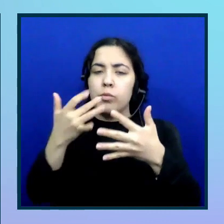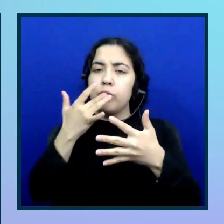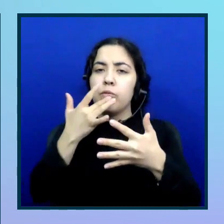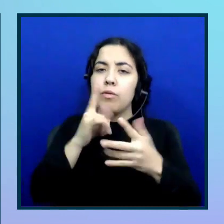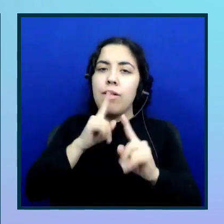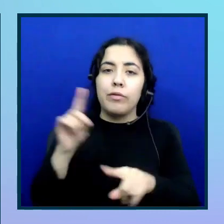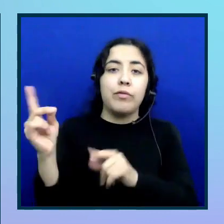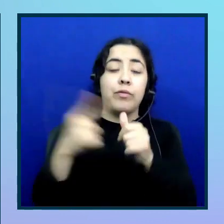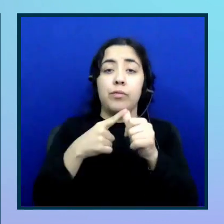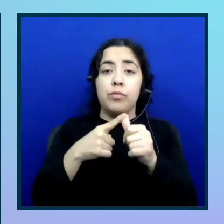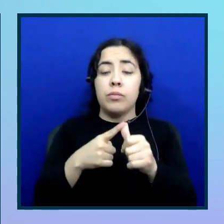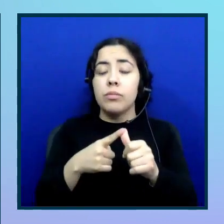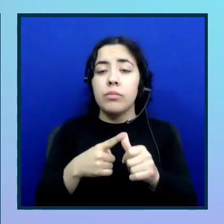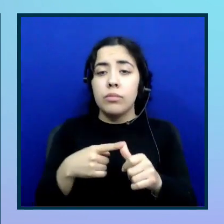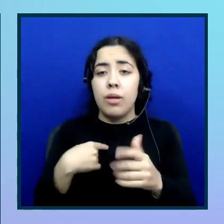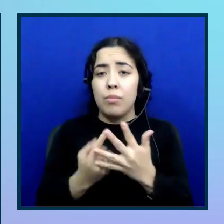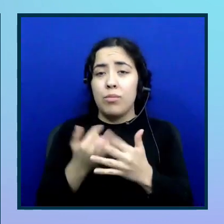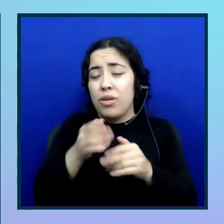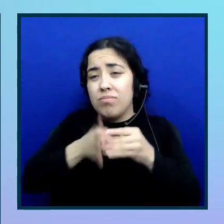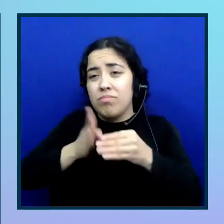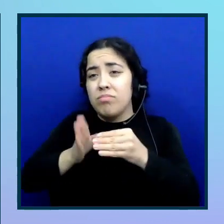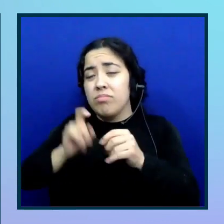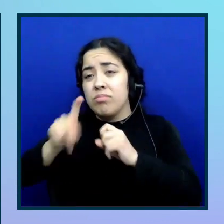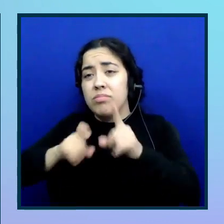want answers to, like I said, I'll get through as many as I can.